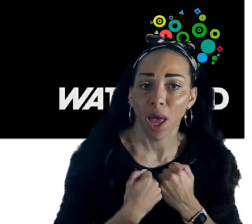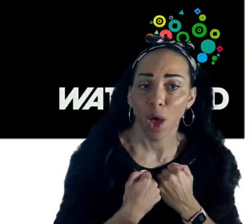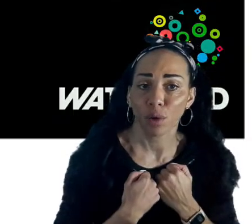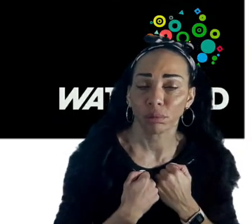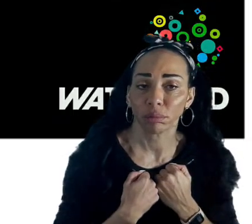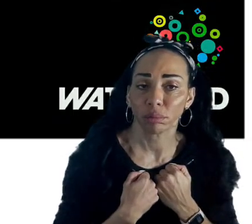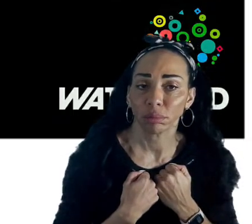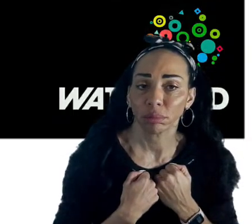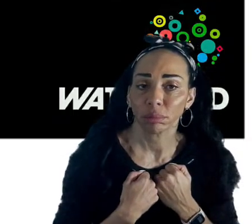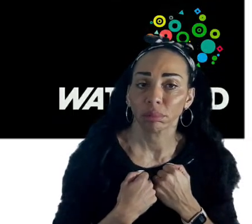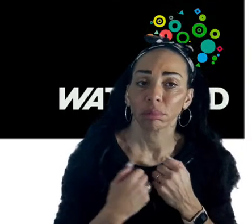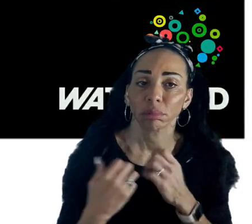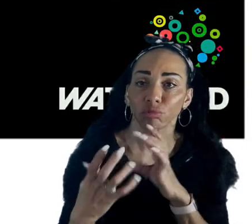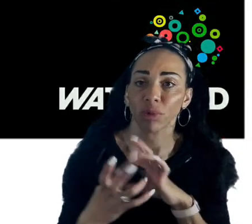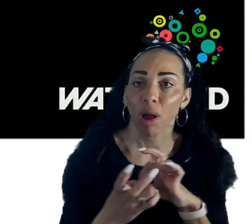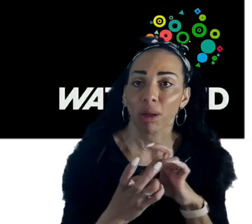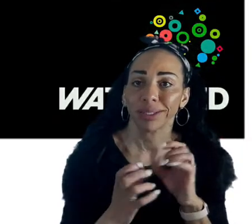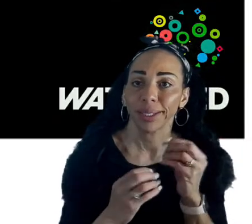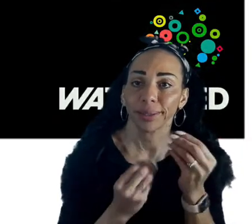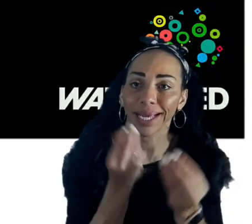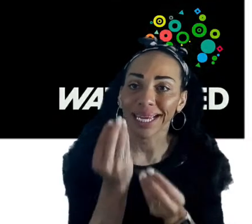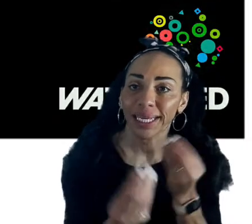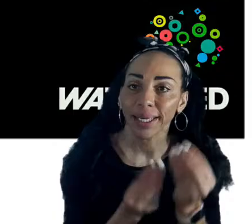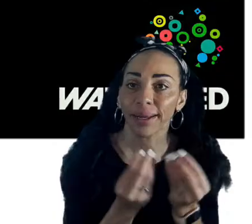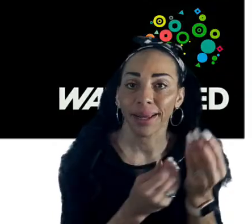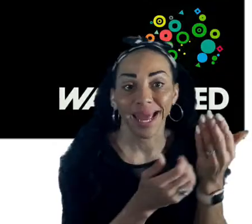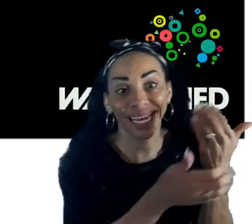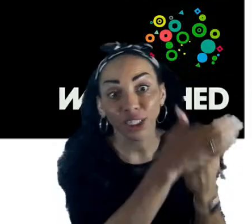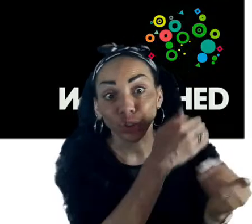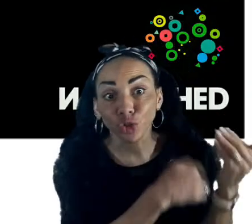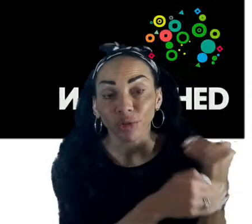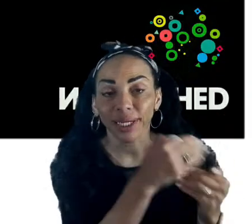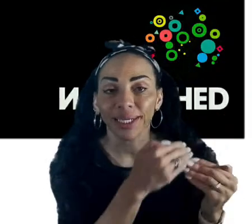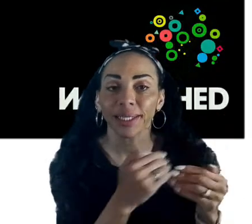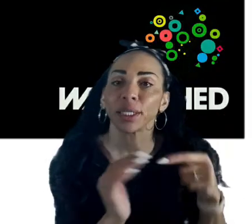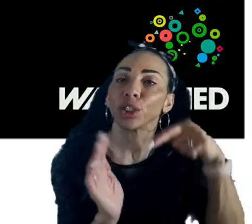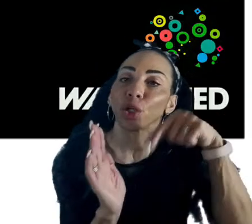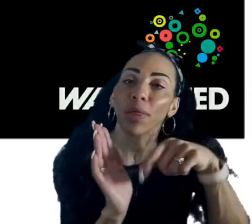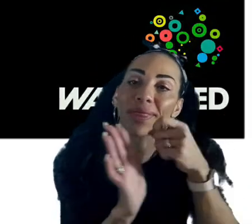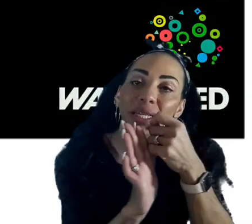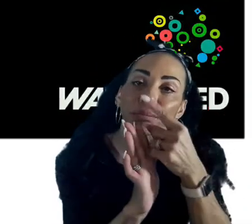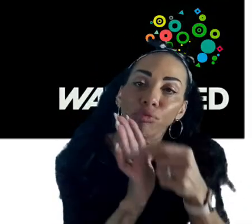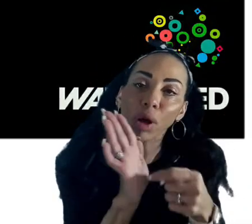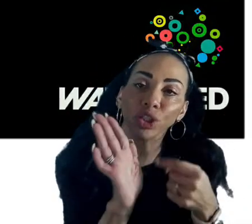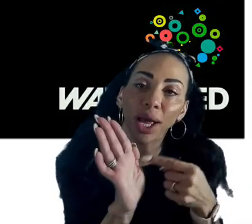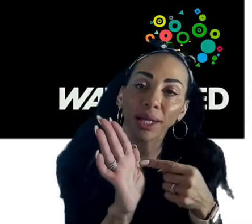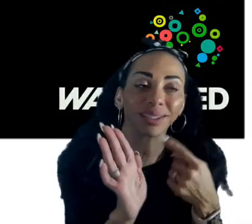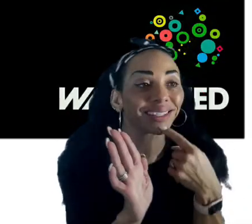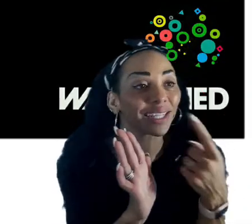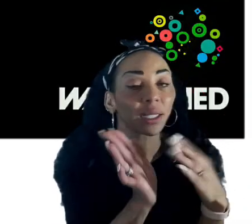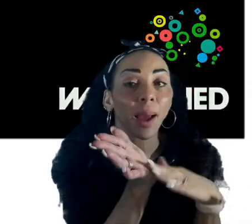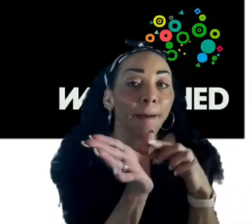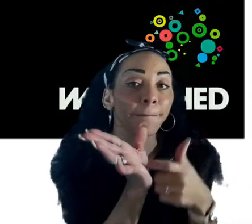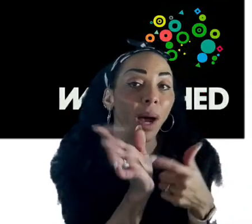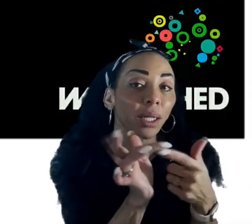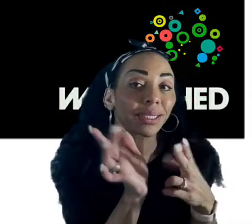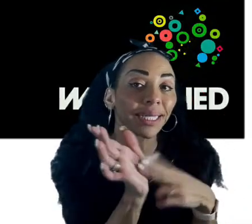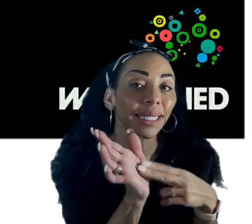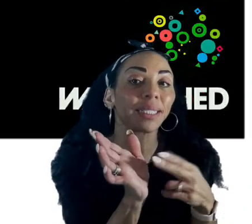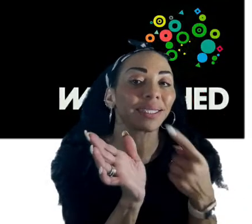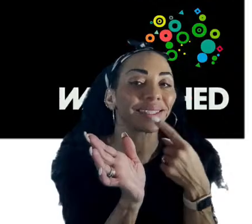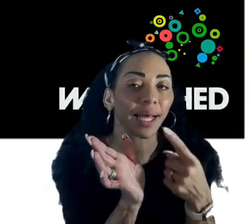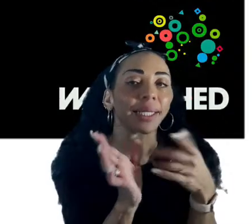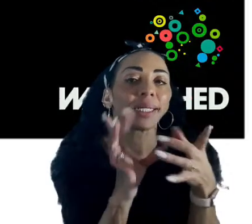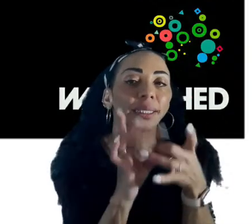telling. So this project is around, as Martin said, queer digital intimacy.